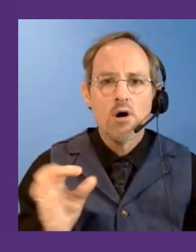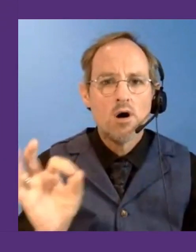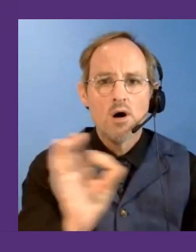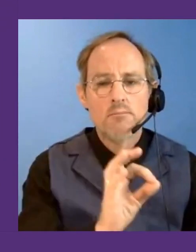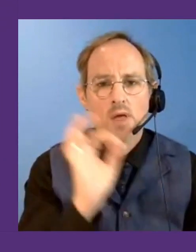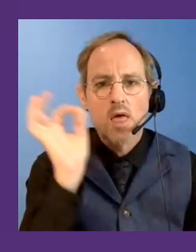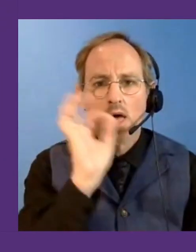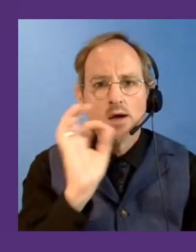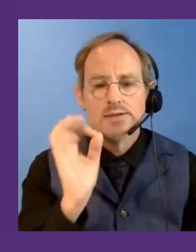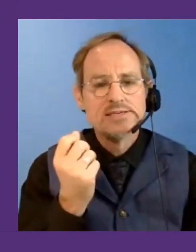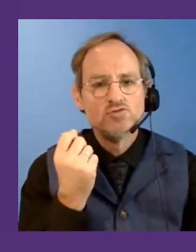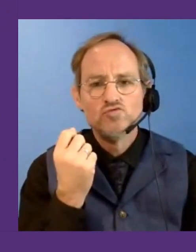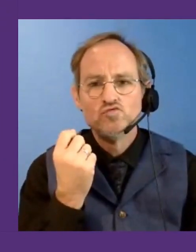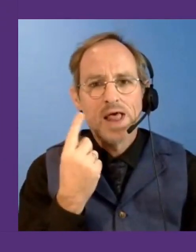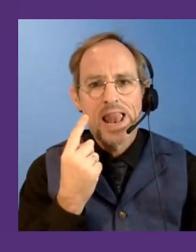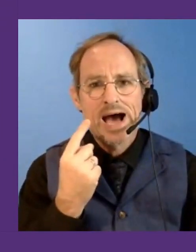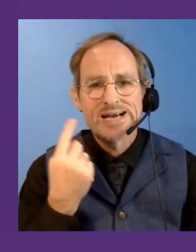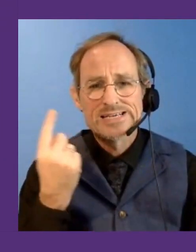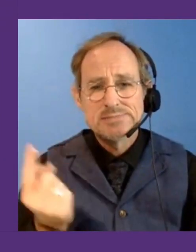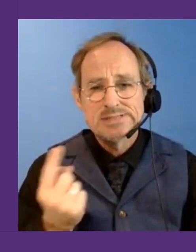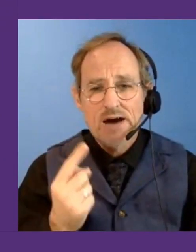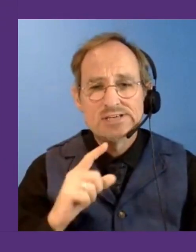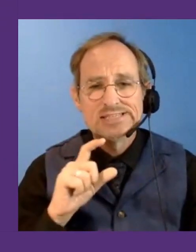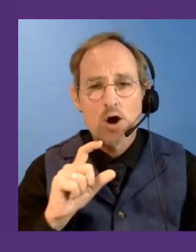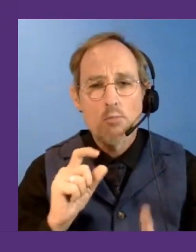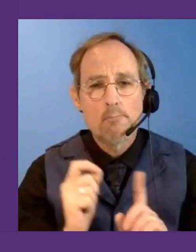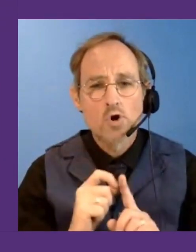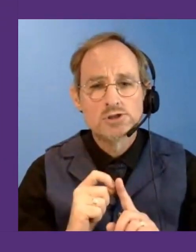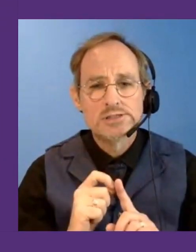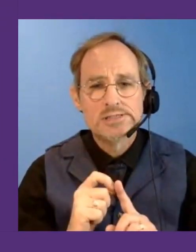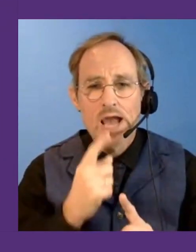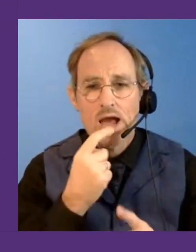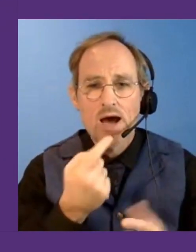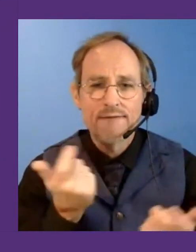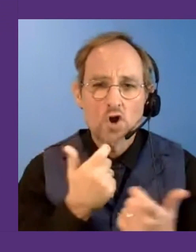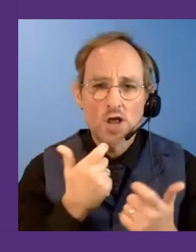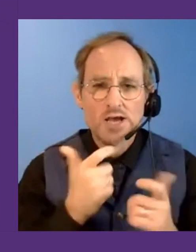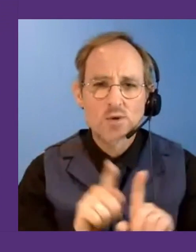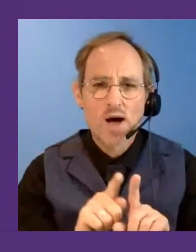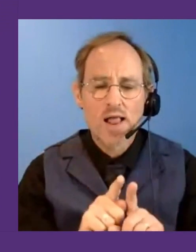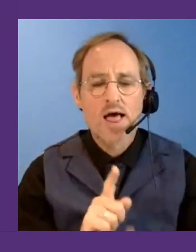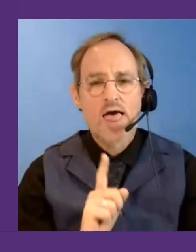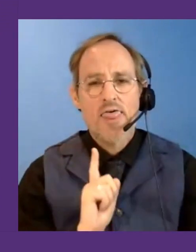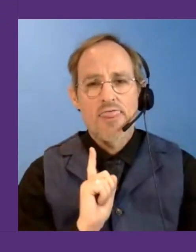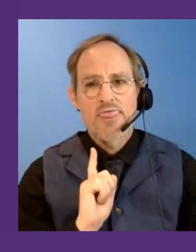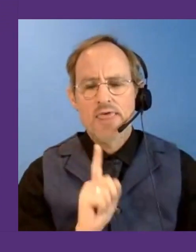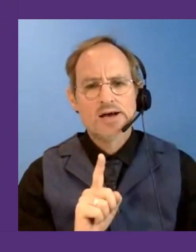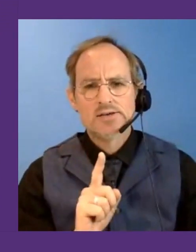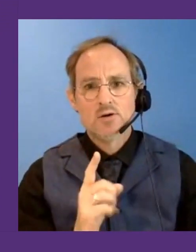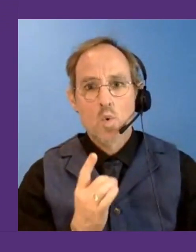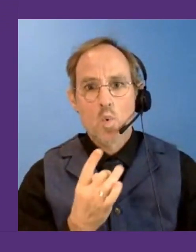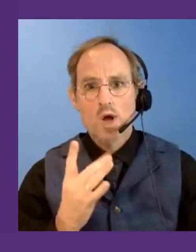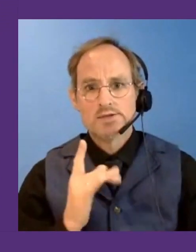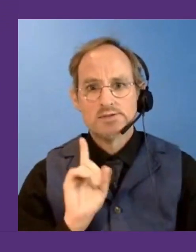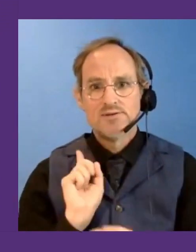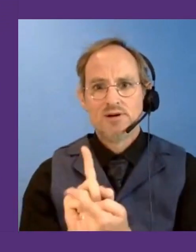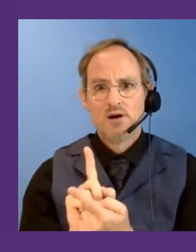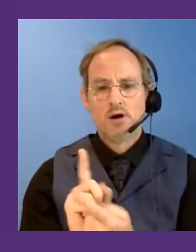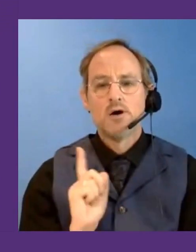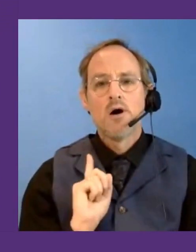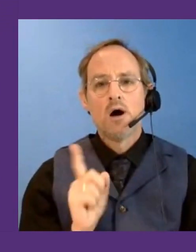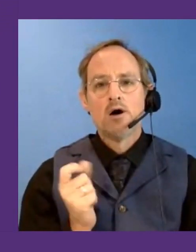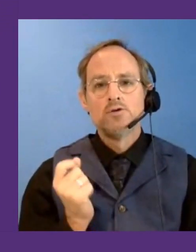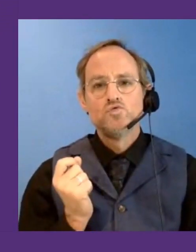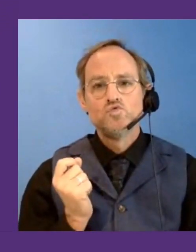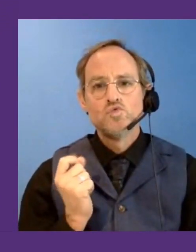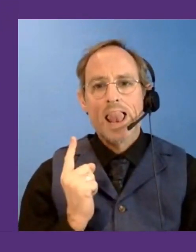with cerebral palsy could be like that. It's the individual things where you meet one person and then perhaps you realize that you haven't been giving people a